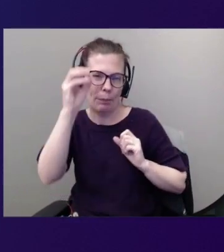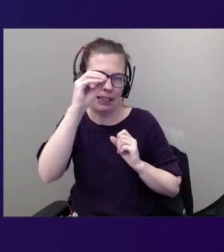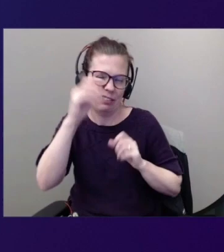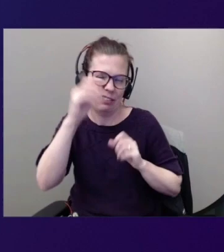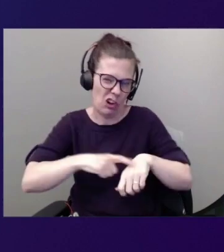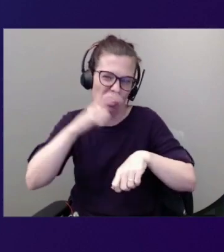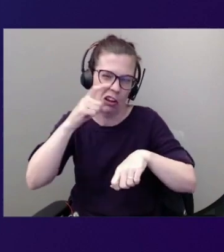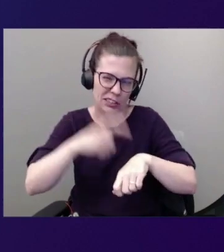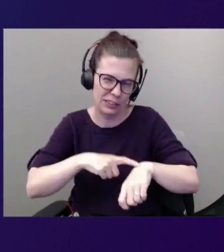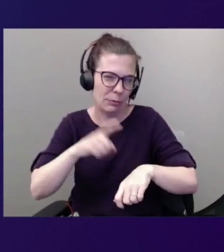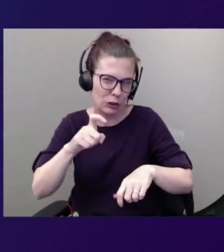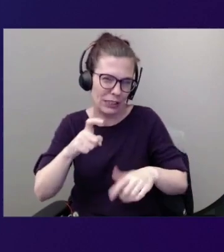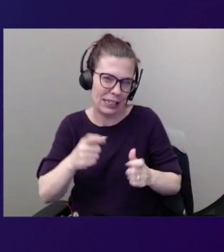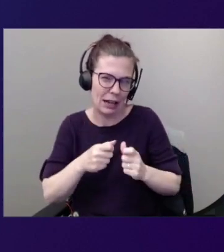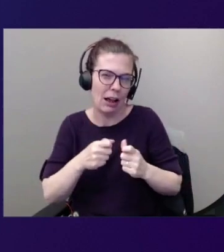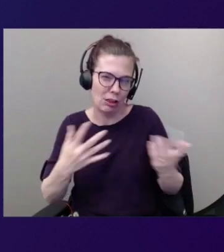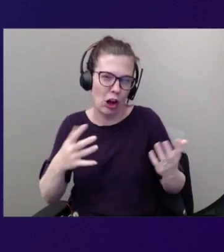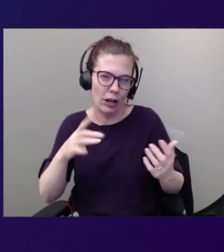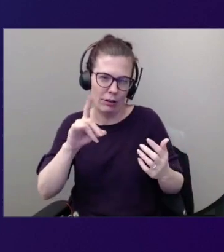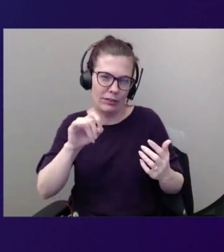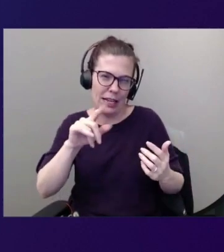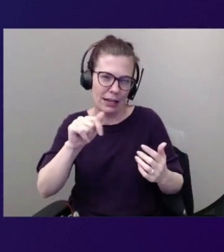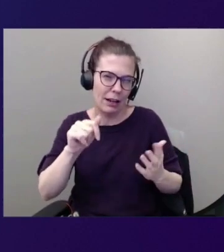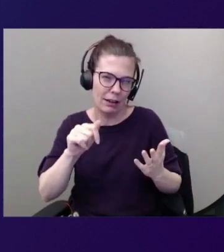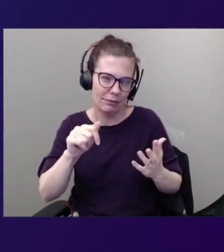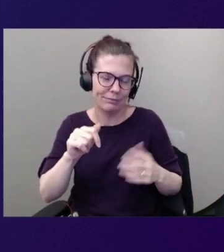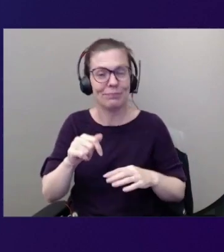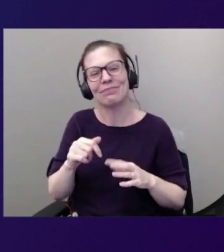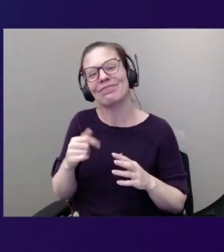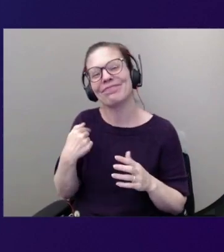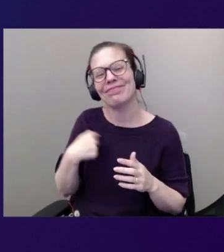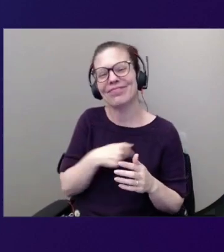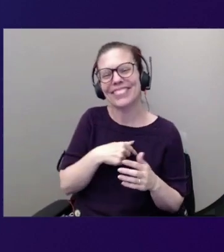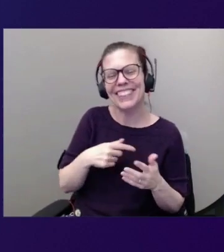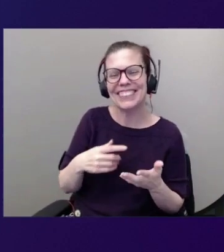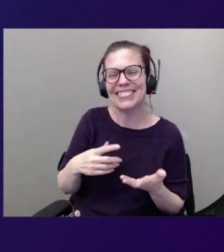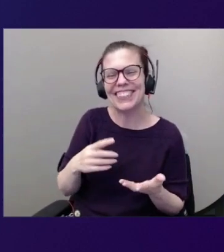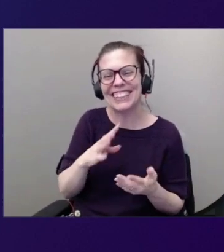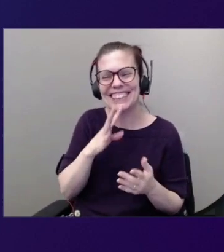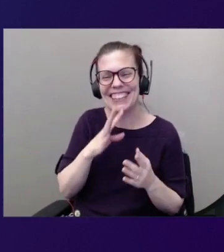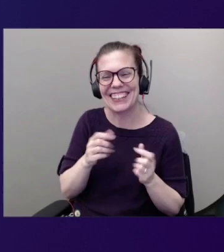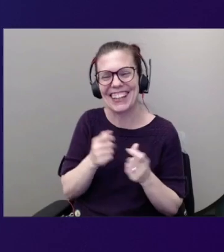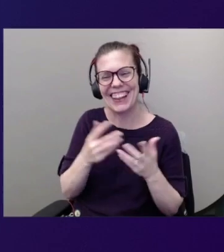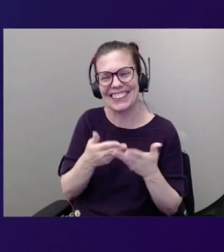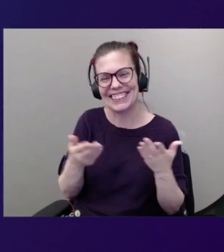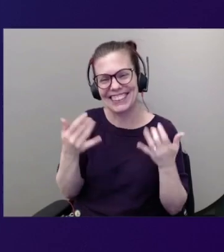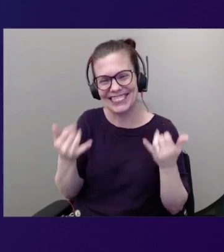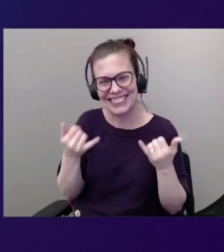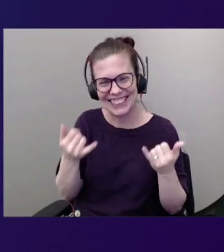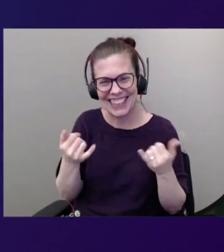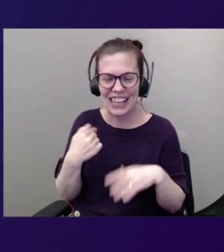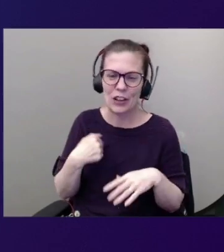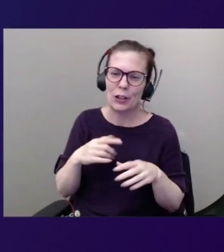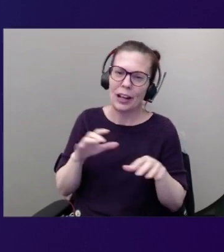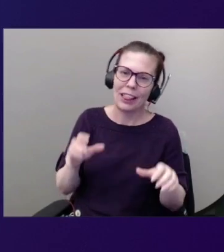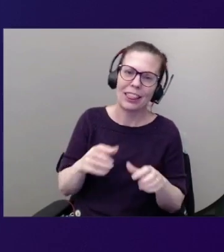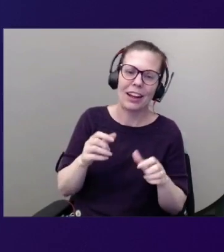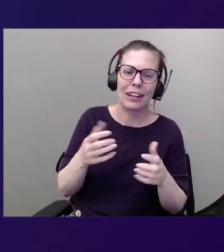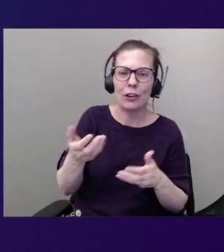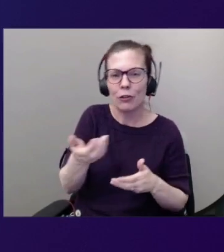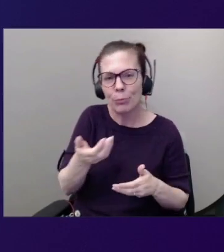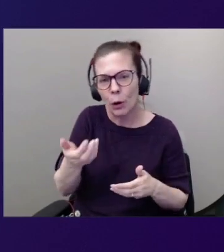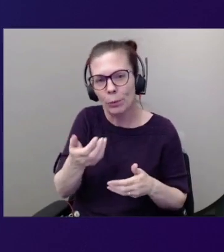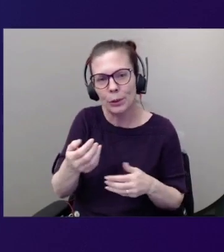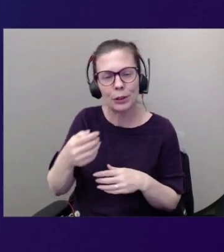need to collect a lot of data here. We've been talking a lot of things today. We've been doing a lot of mobile front end in